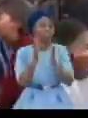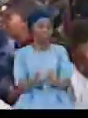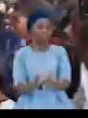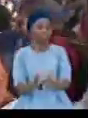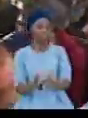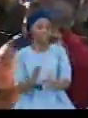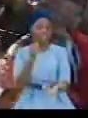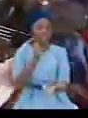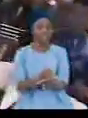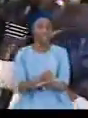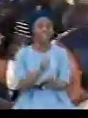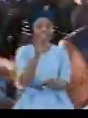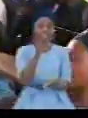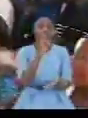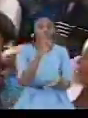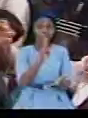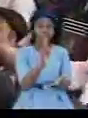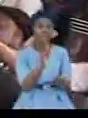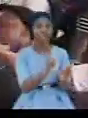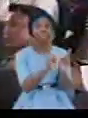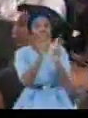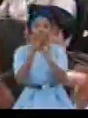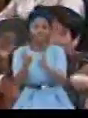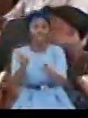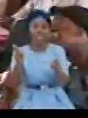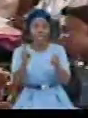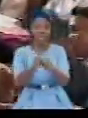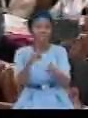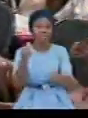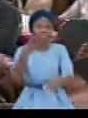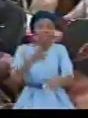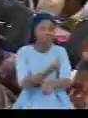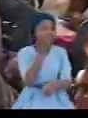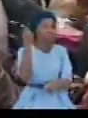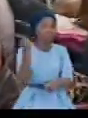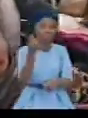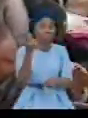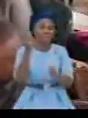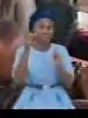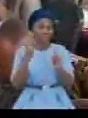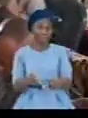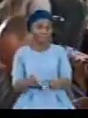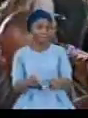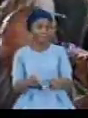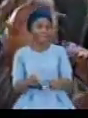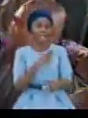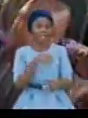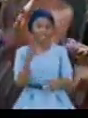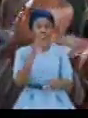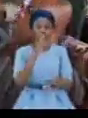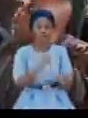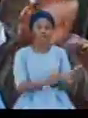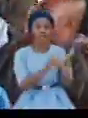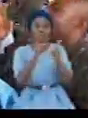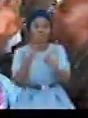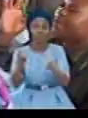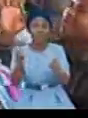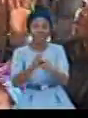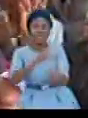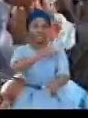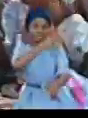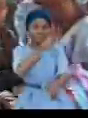a triumphant heir. Yeah. And you're going as a mighty conqueror in Jesus'